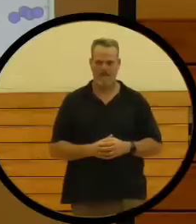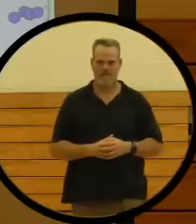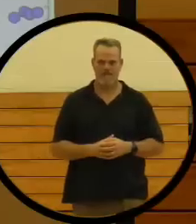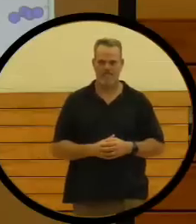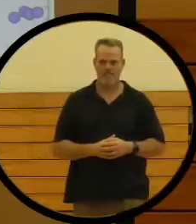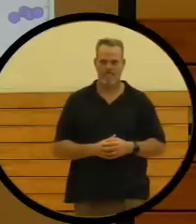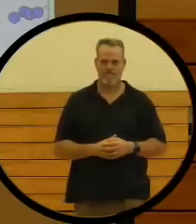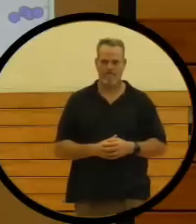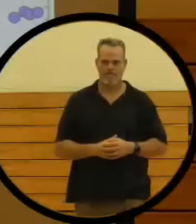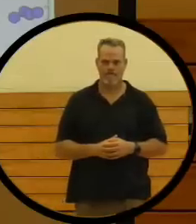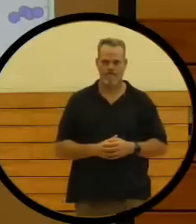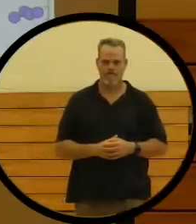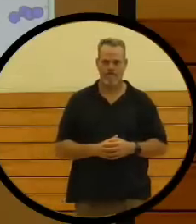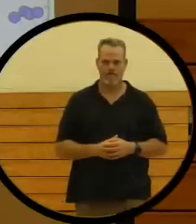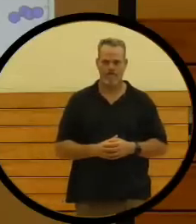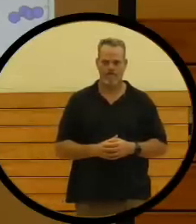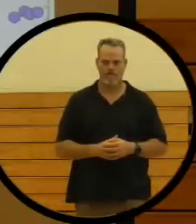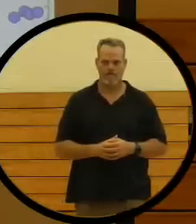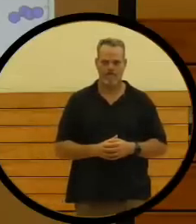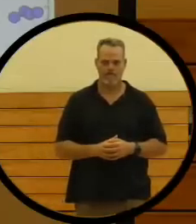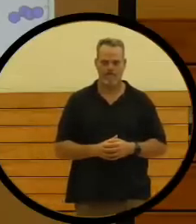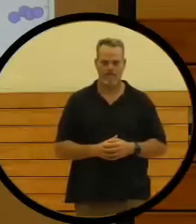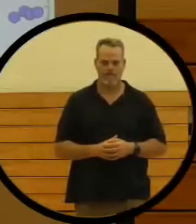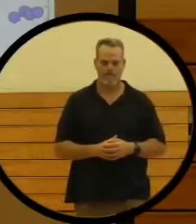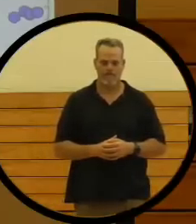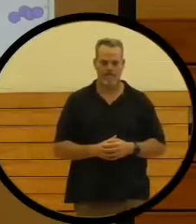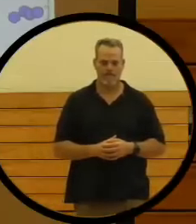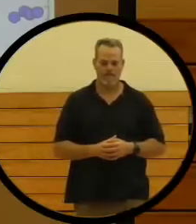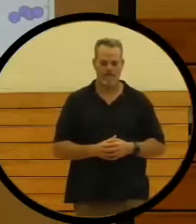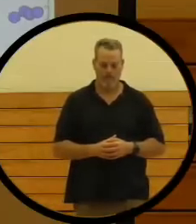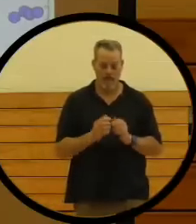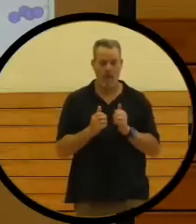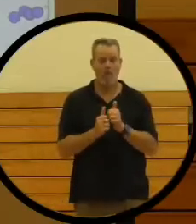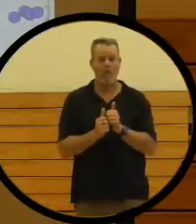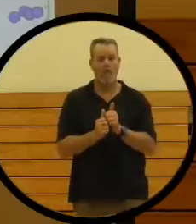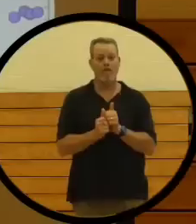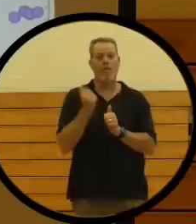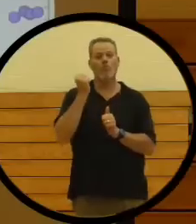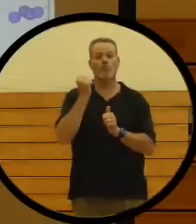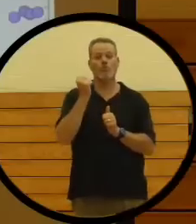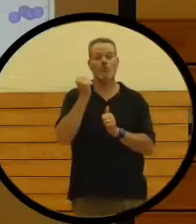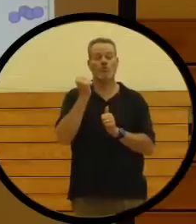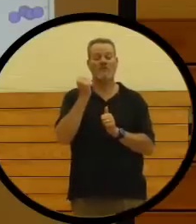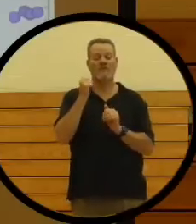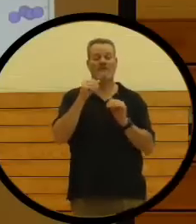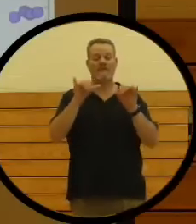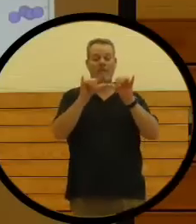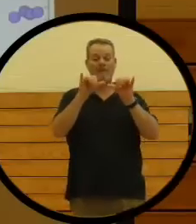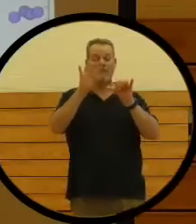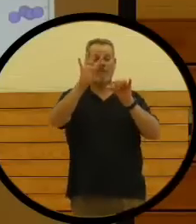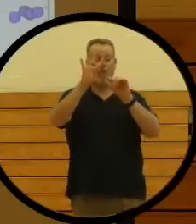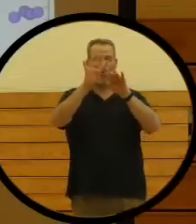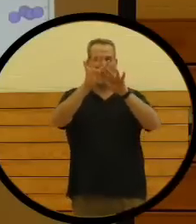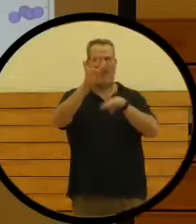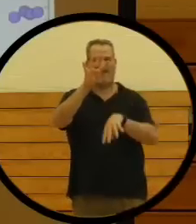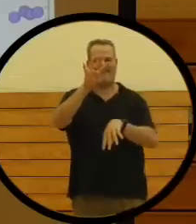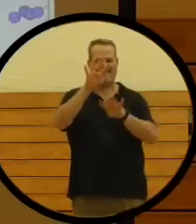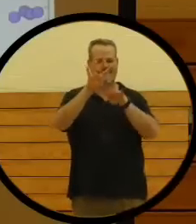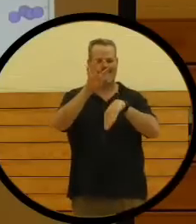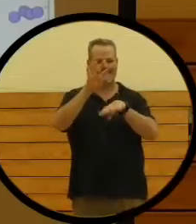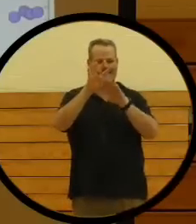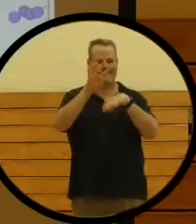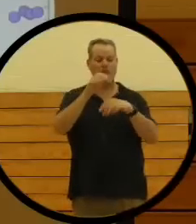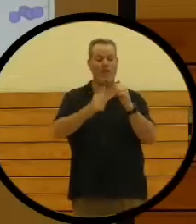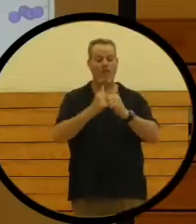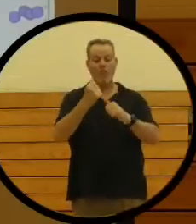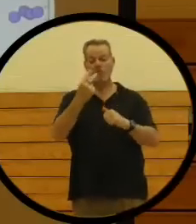Most of these have been less than magnitude 4, and most of them have been less than magnitude 3 and 2. Most of them are quite